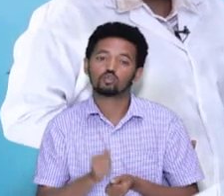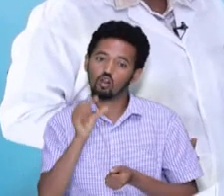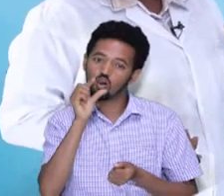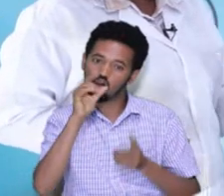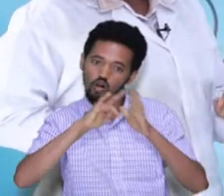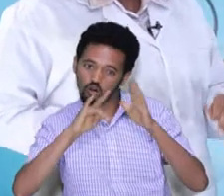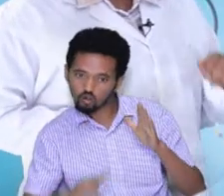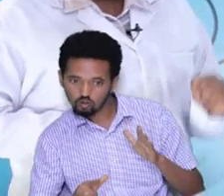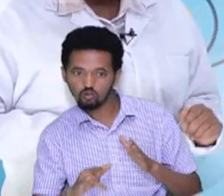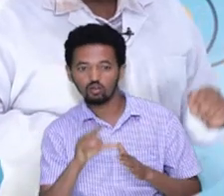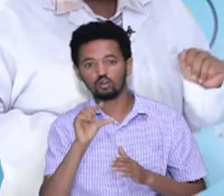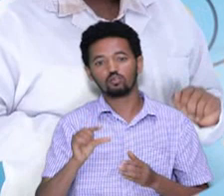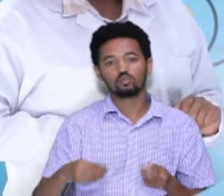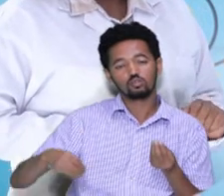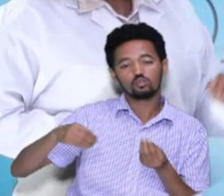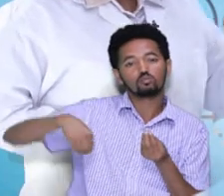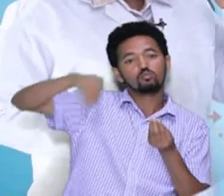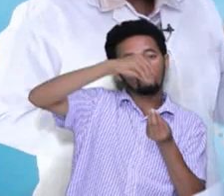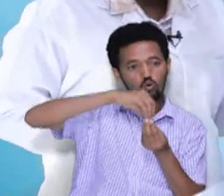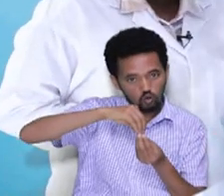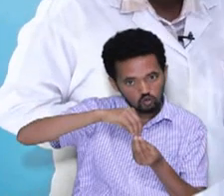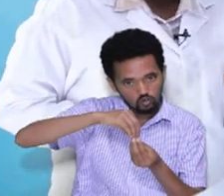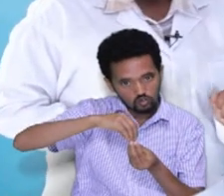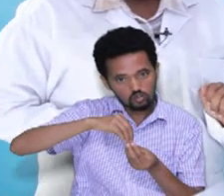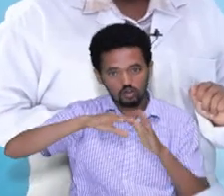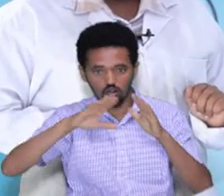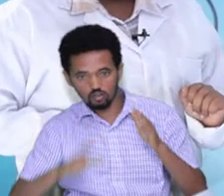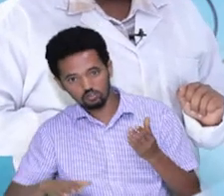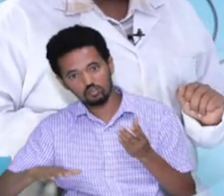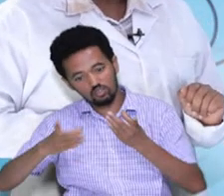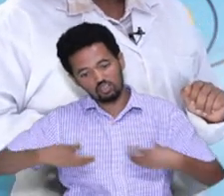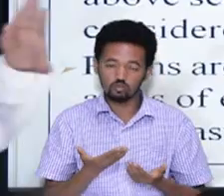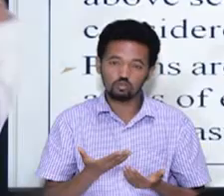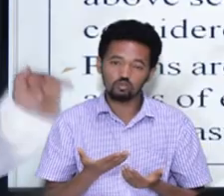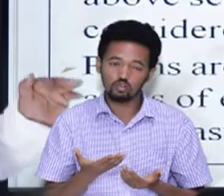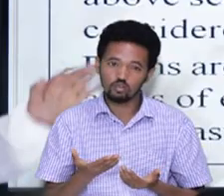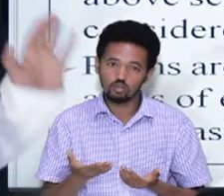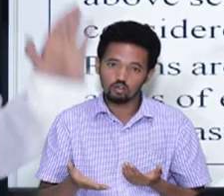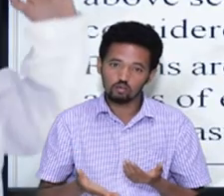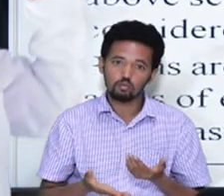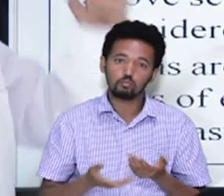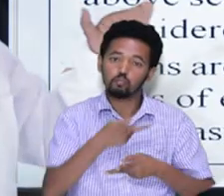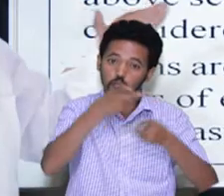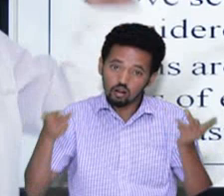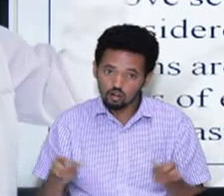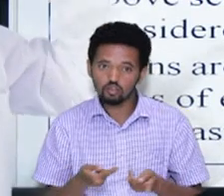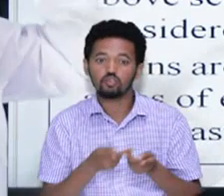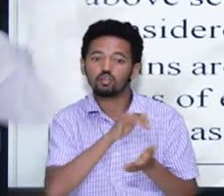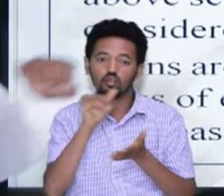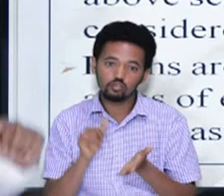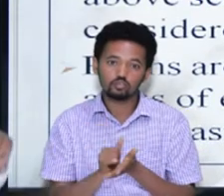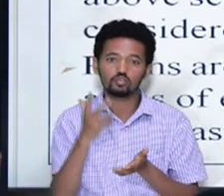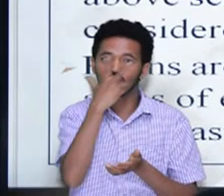relief with more or less flat surface. In Africa, places that lie